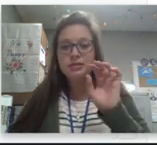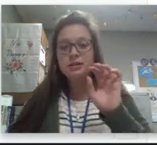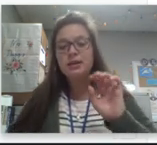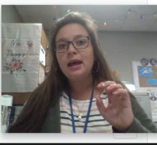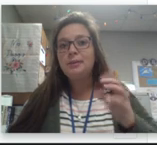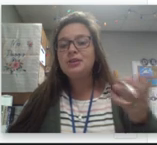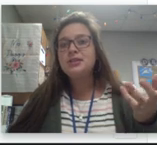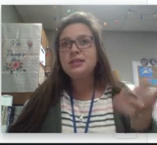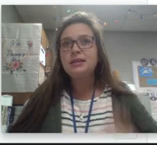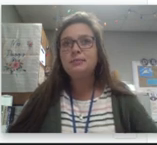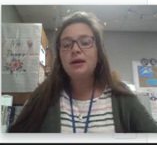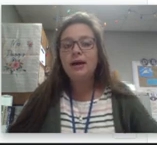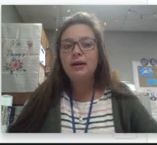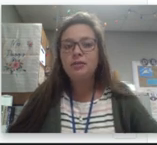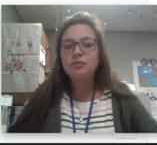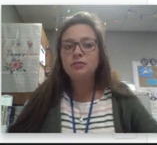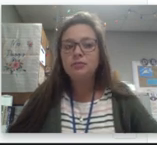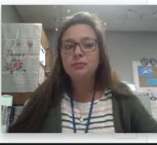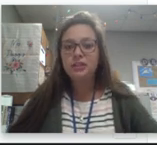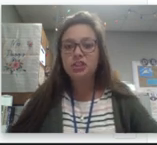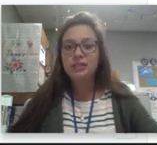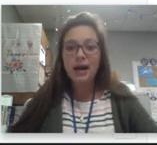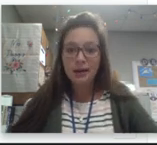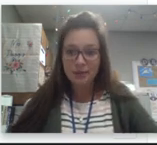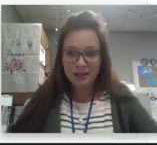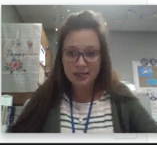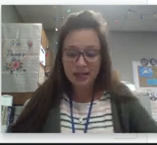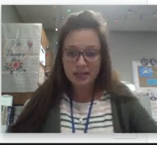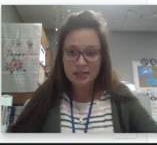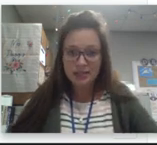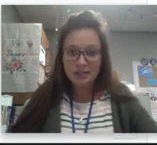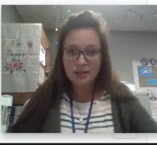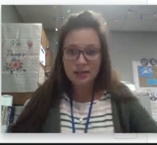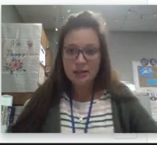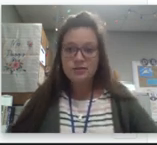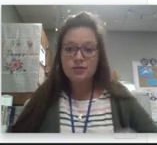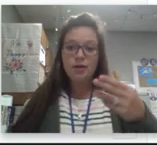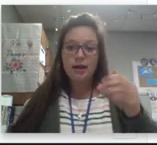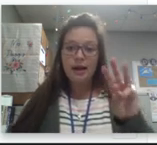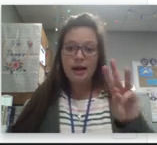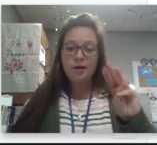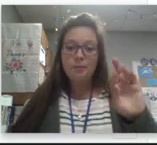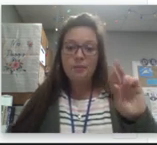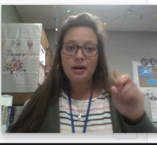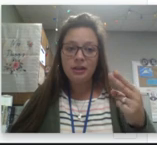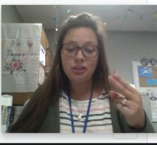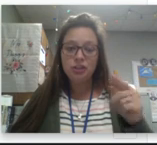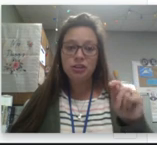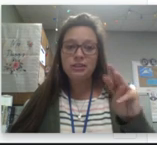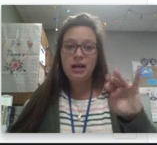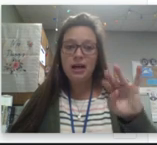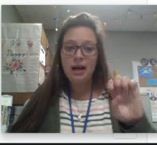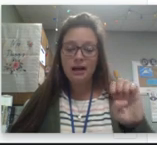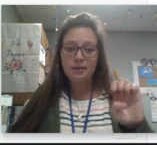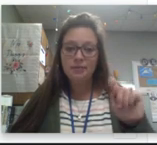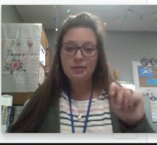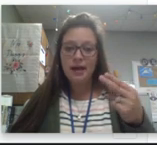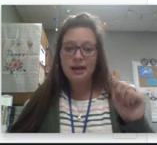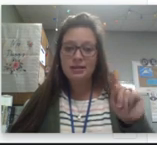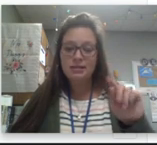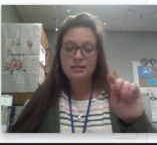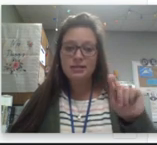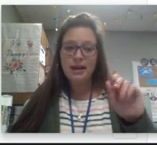would just think about how much time that takes. So how much